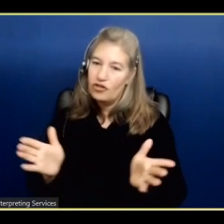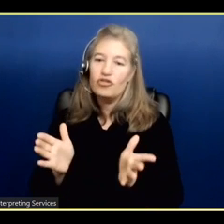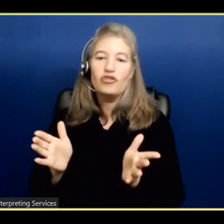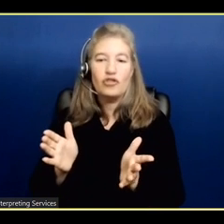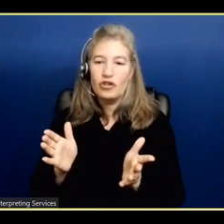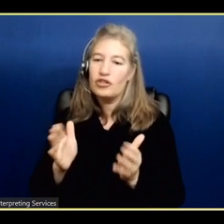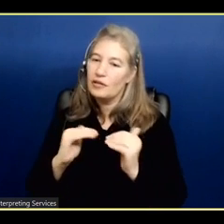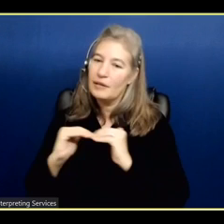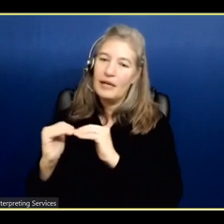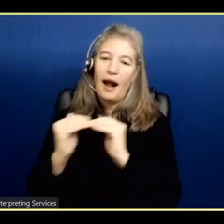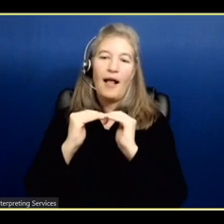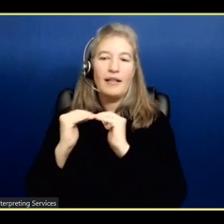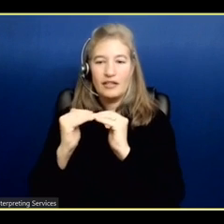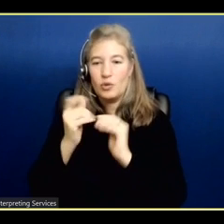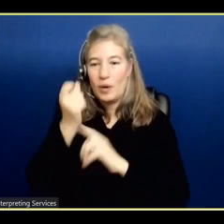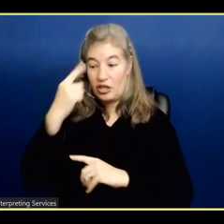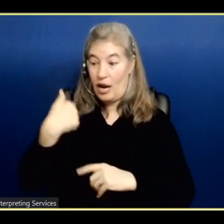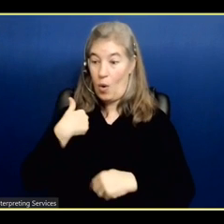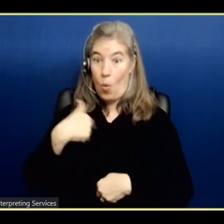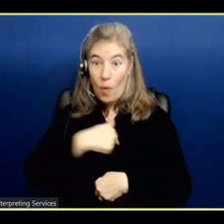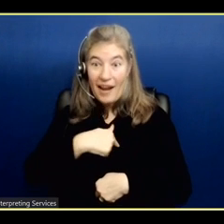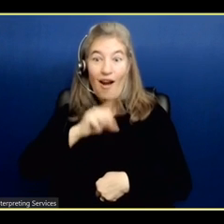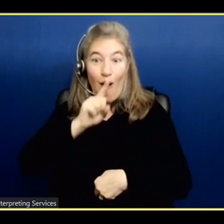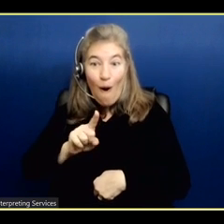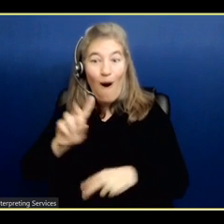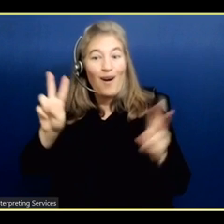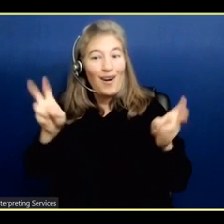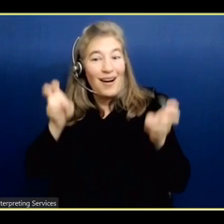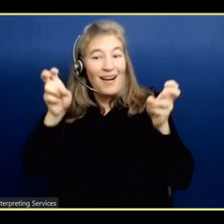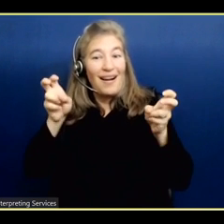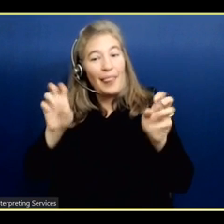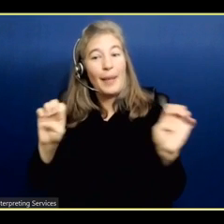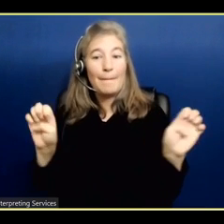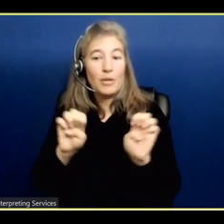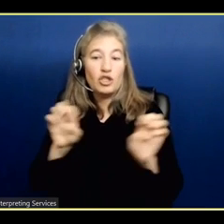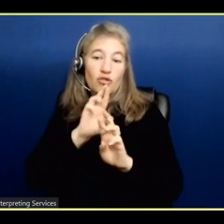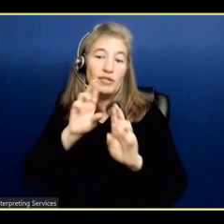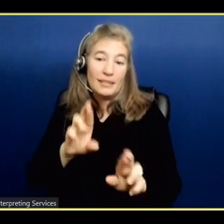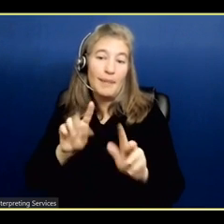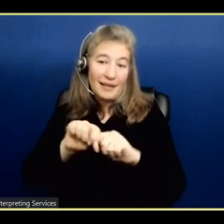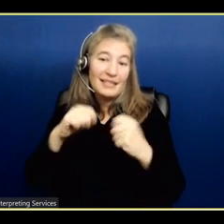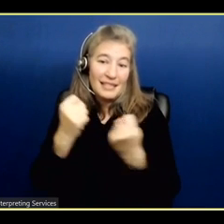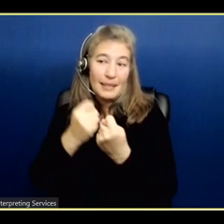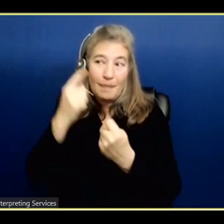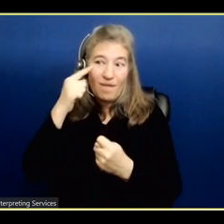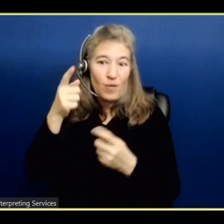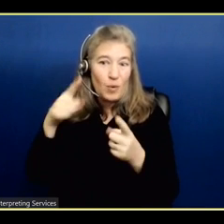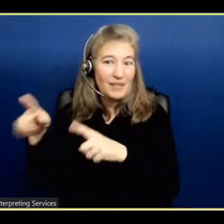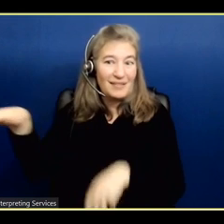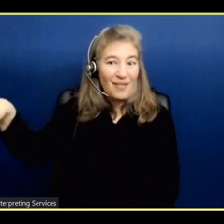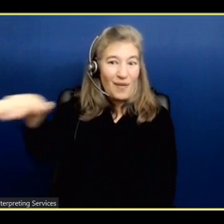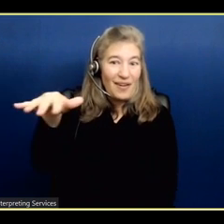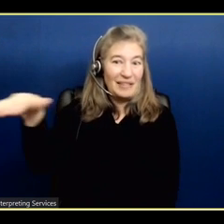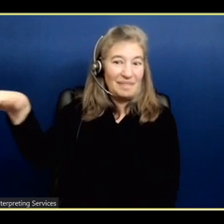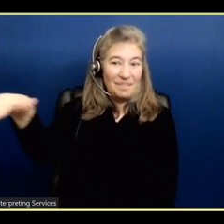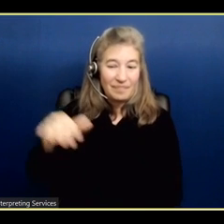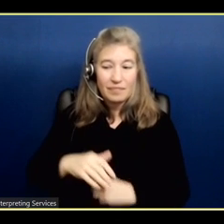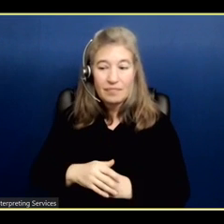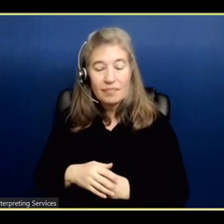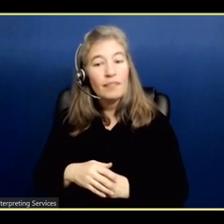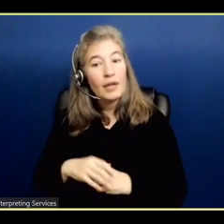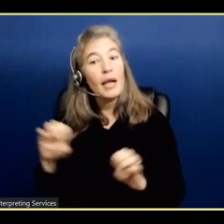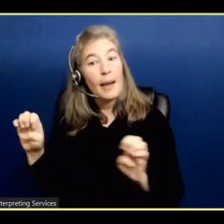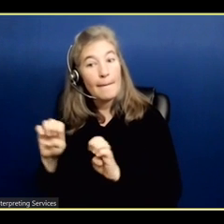are pushing them into that action, not necessarily reason. Reason asks us to pause and to